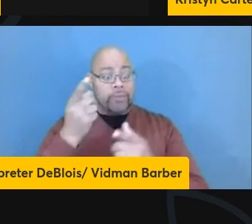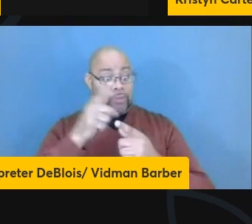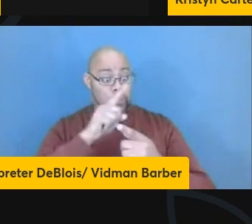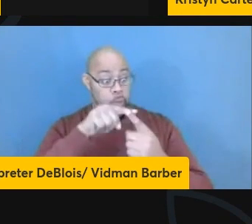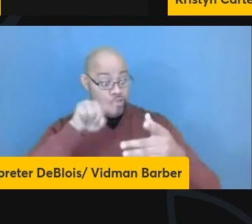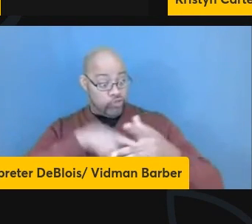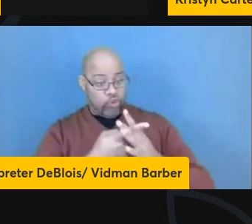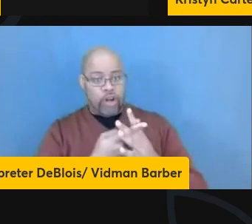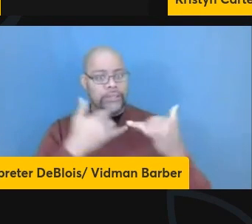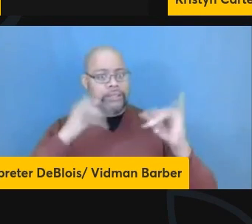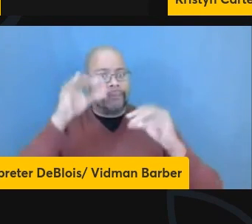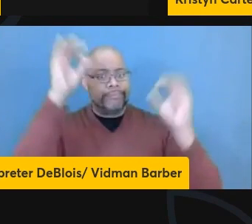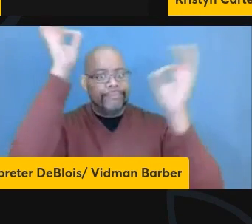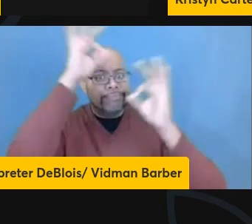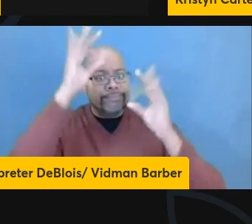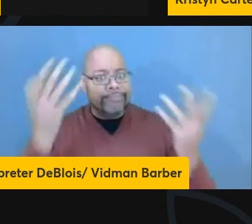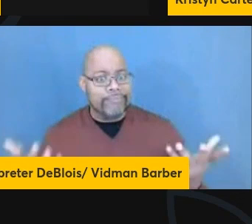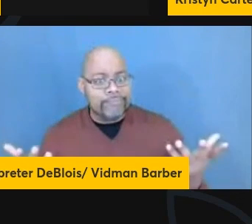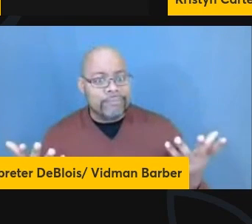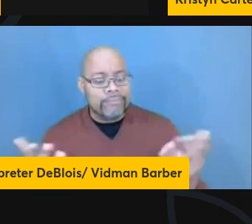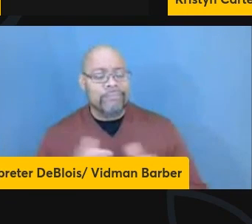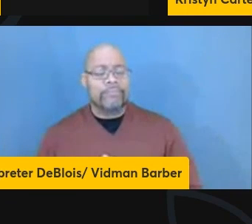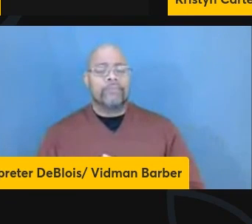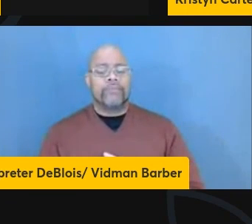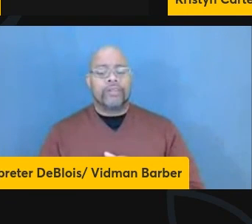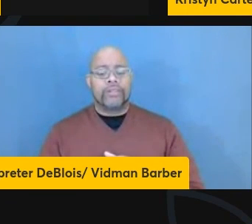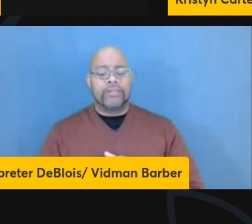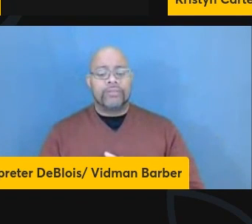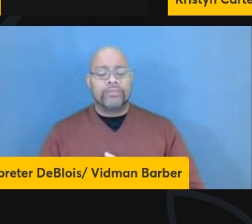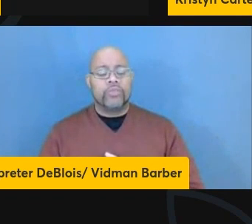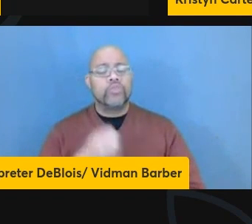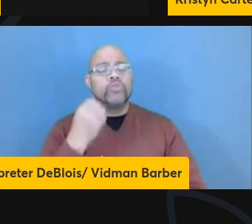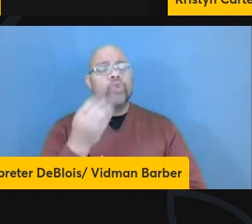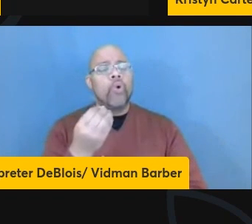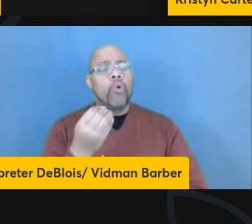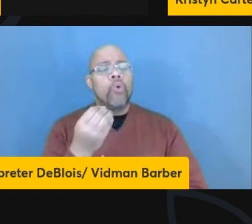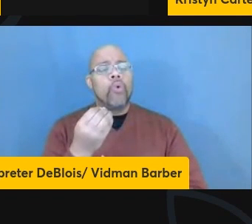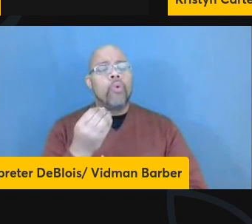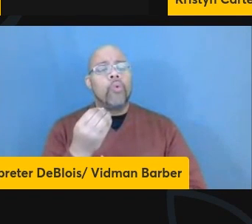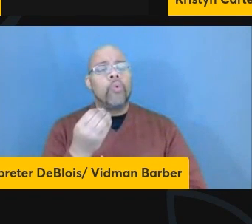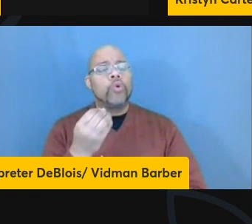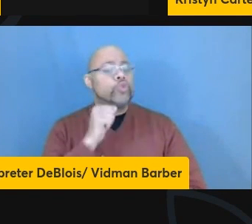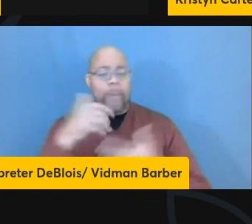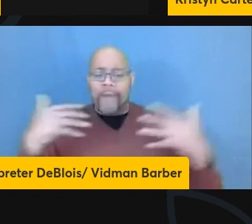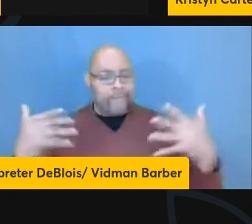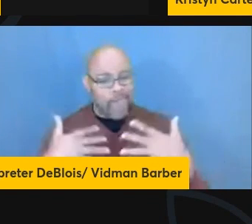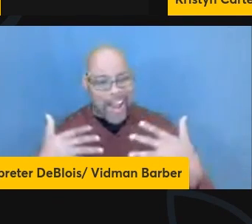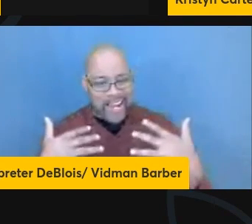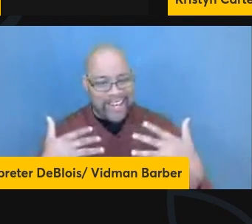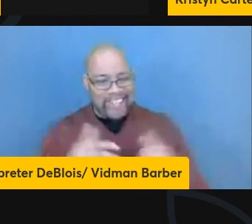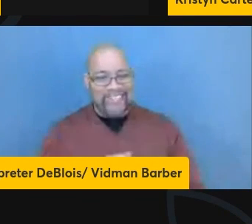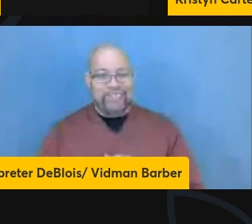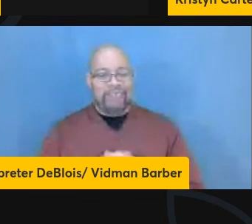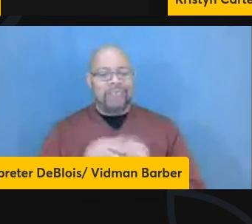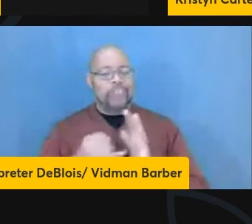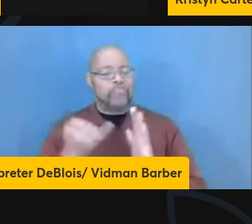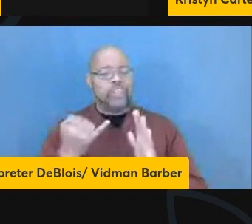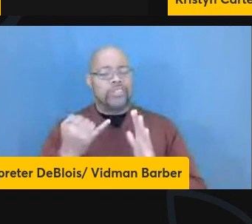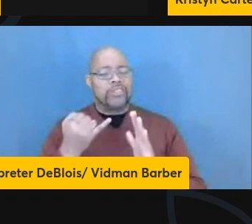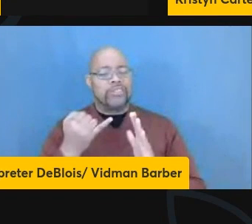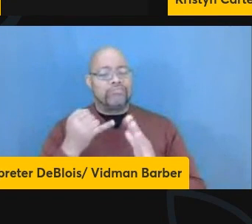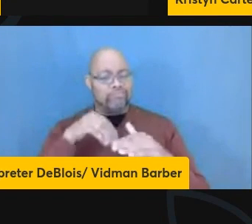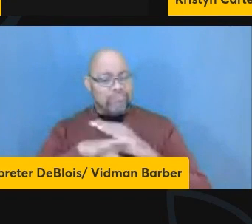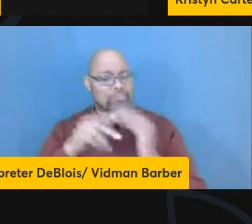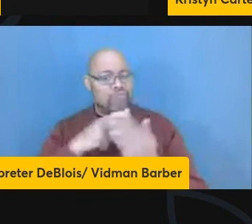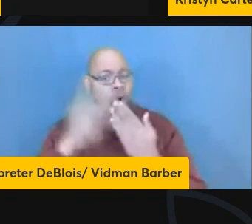knowing immunology. They were just interested in it. So don't be afraid to just apply to a program,